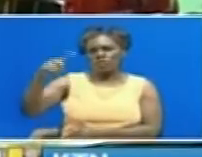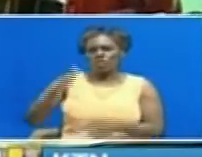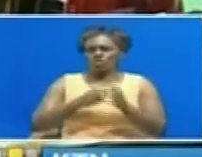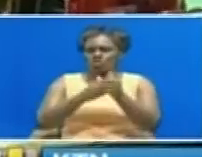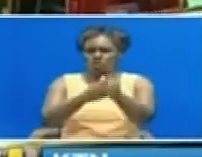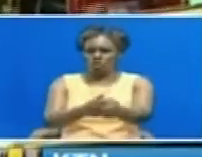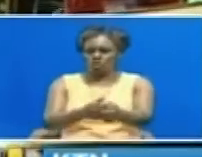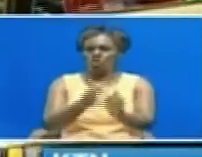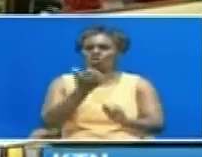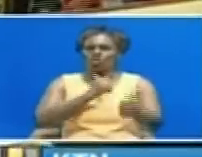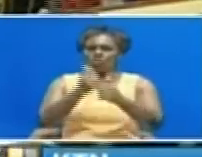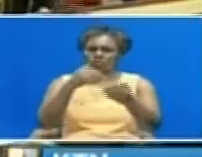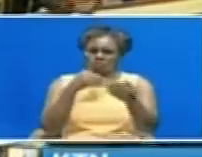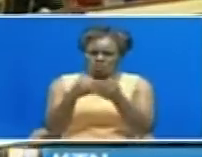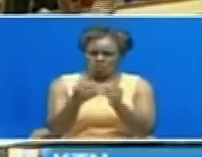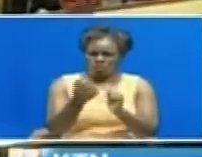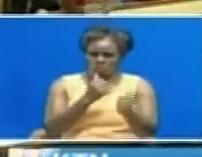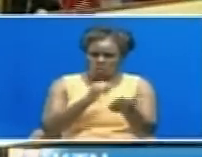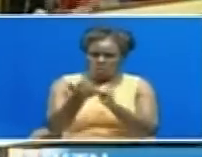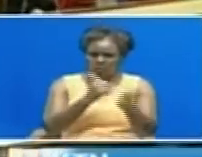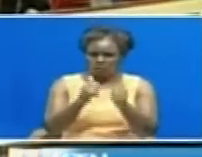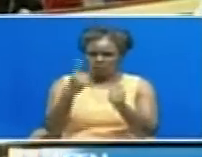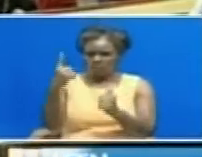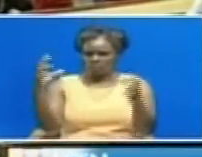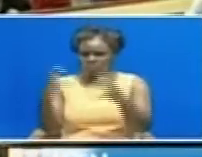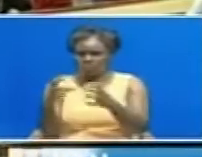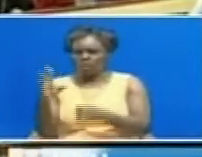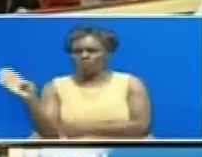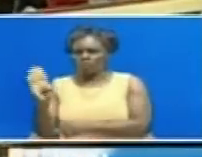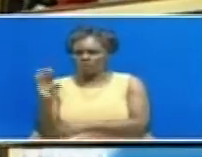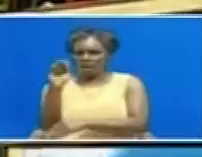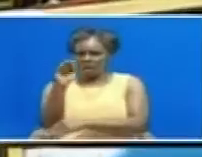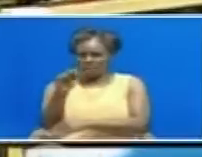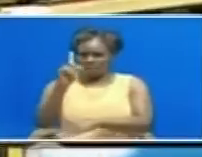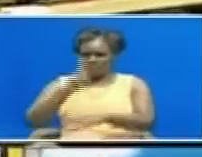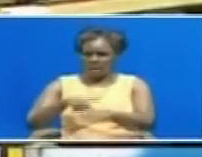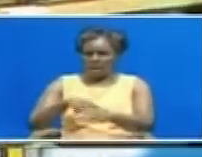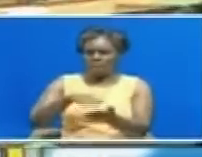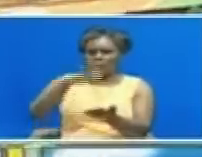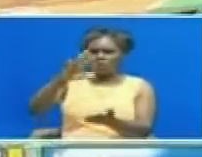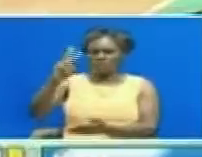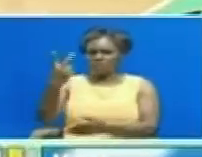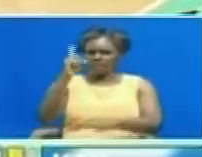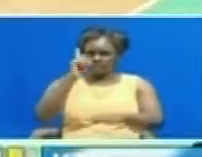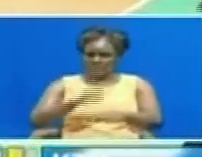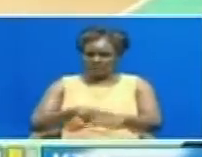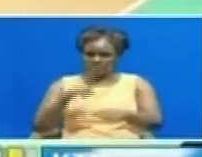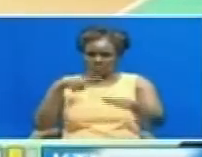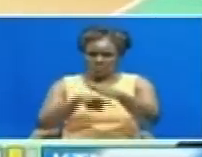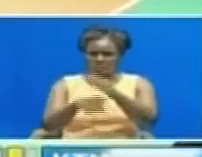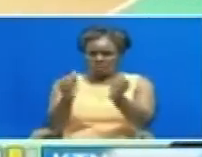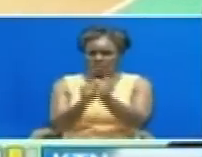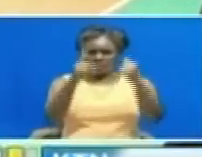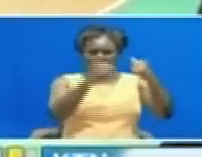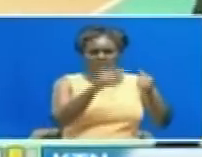campaign. The match got to a closely contested first set with Botswana asking for a timeout. At the second timeout, the scores were